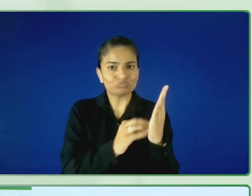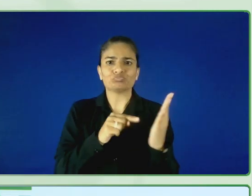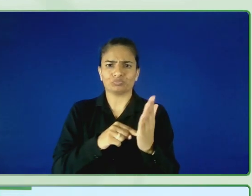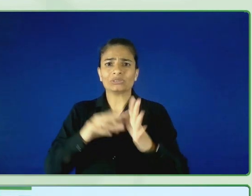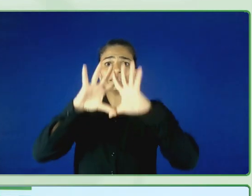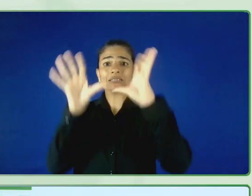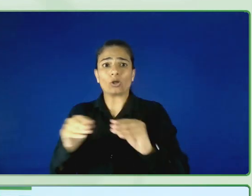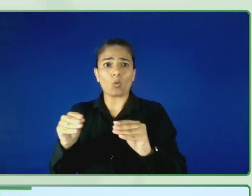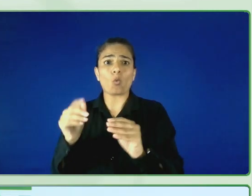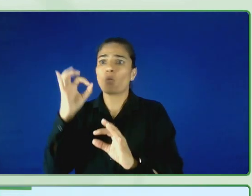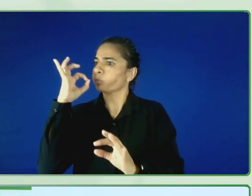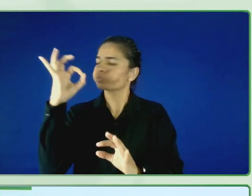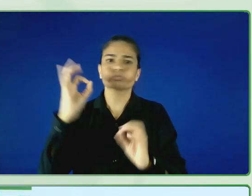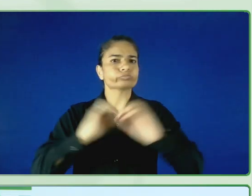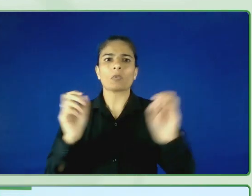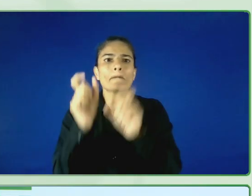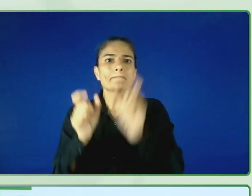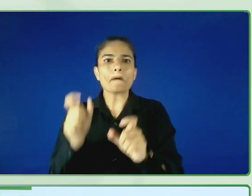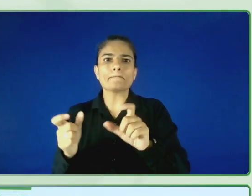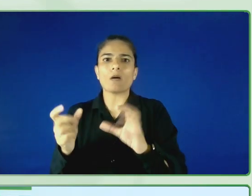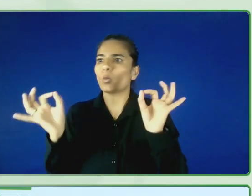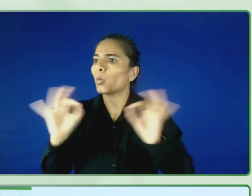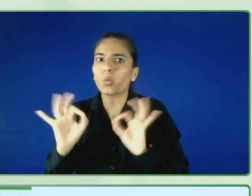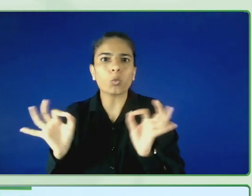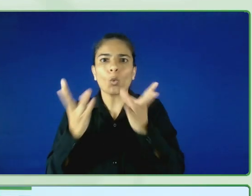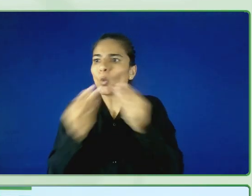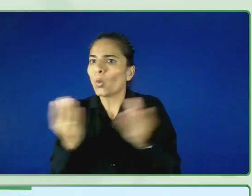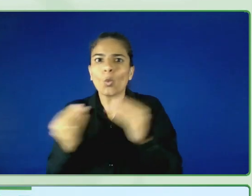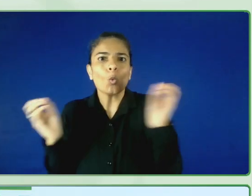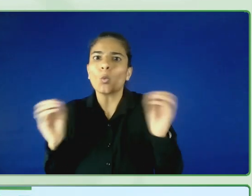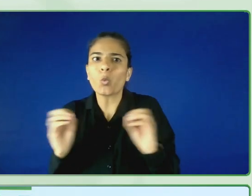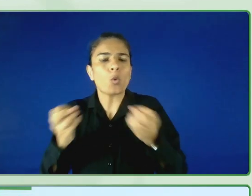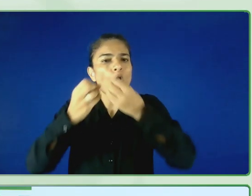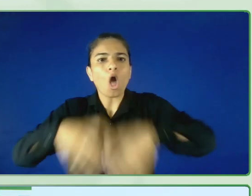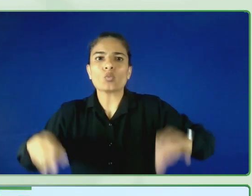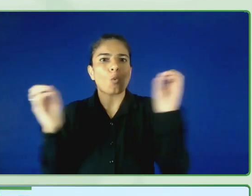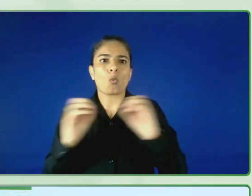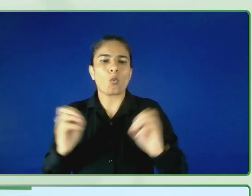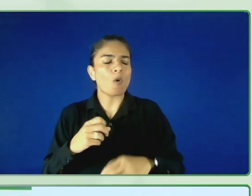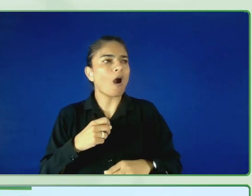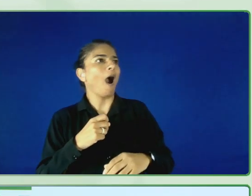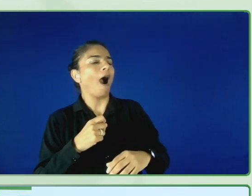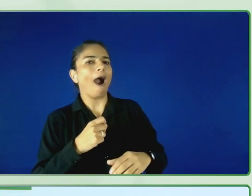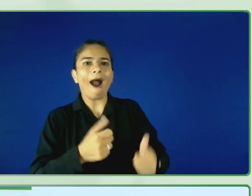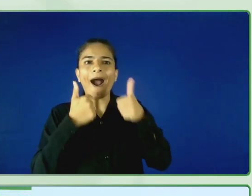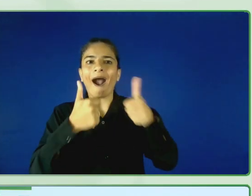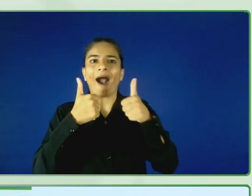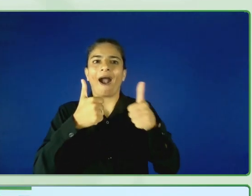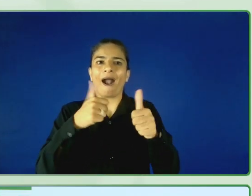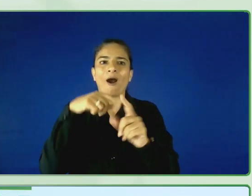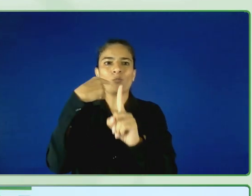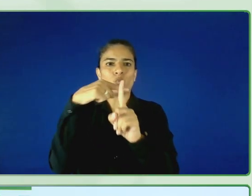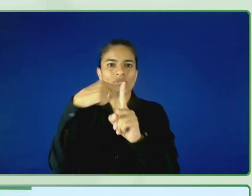in Harvard. And everybody was very excited. For the first time, we had young people solving challenges that could impact the life of millions of